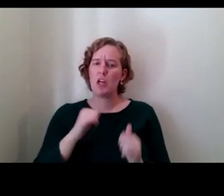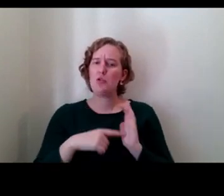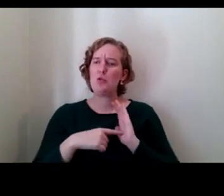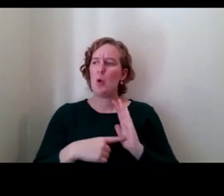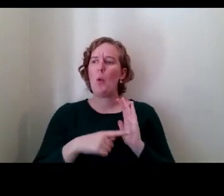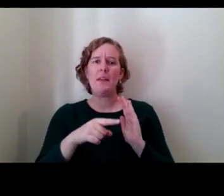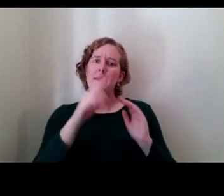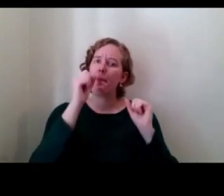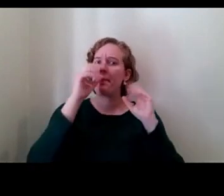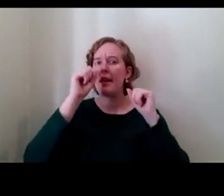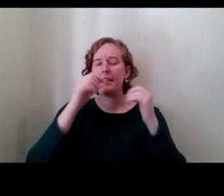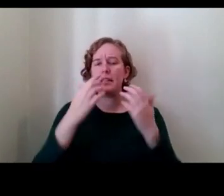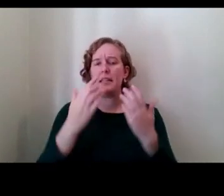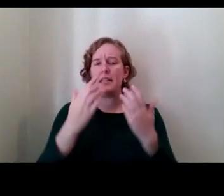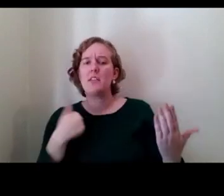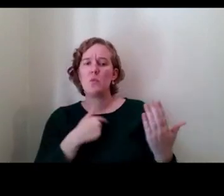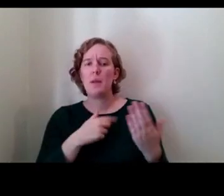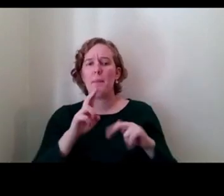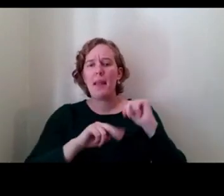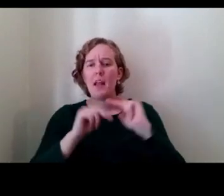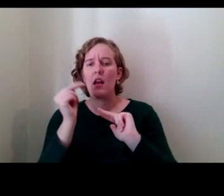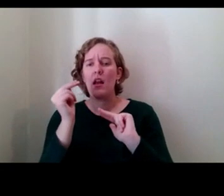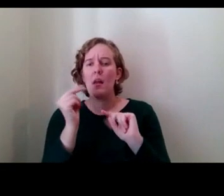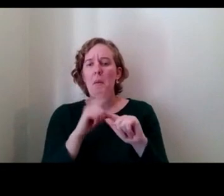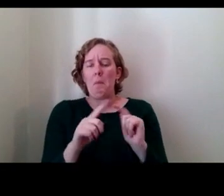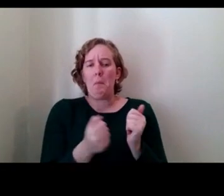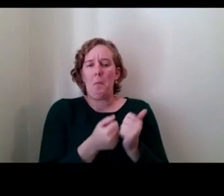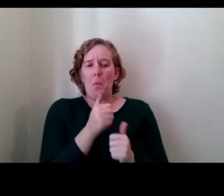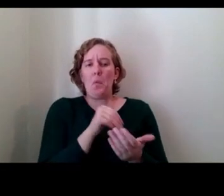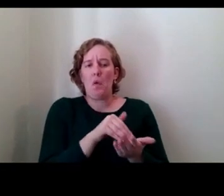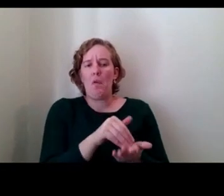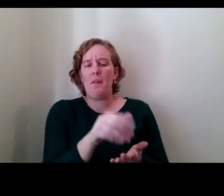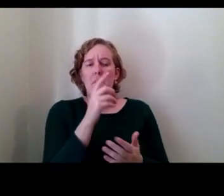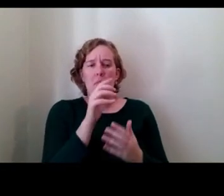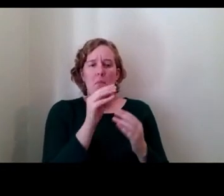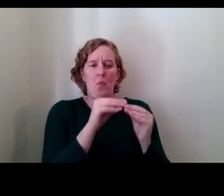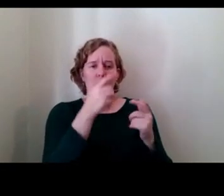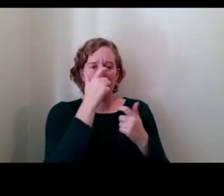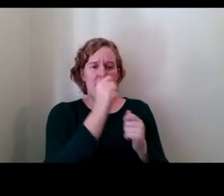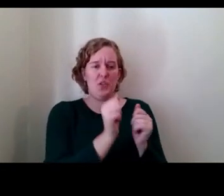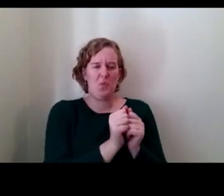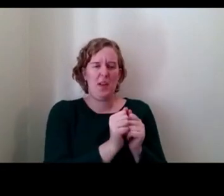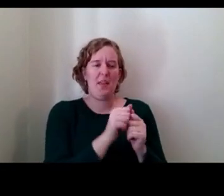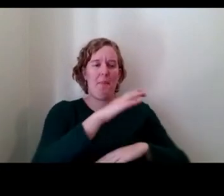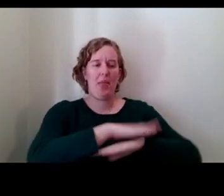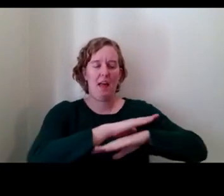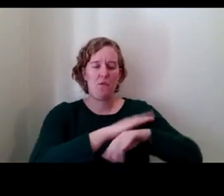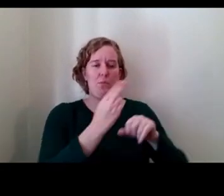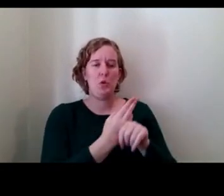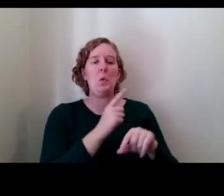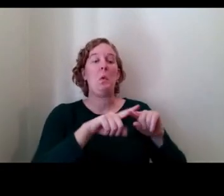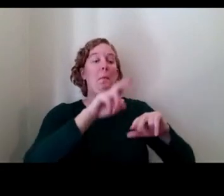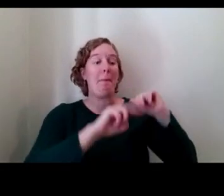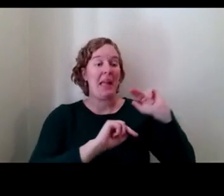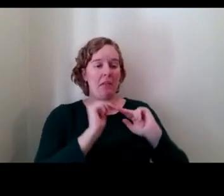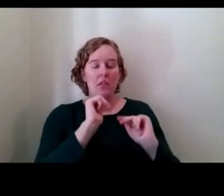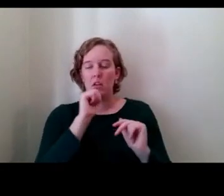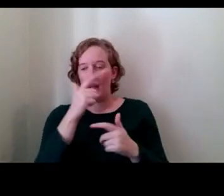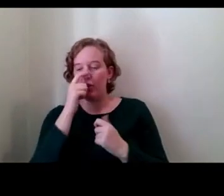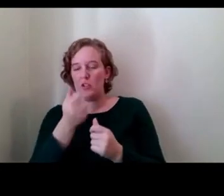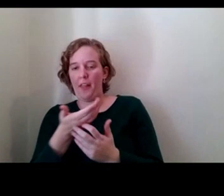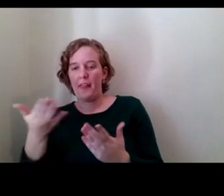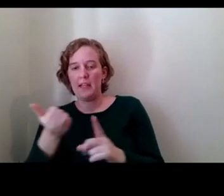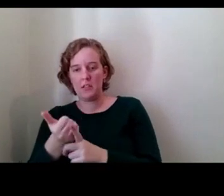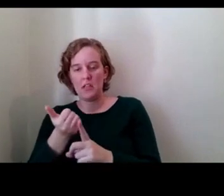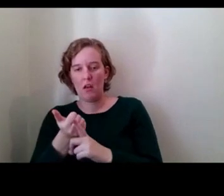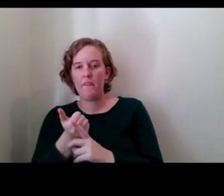amazing devices we built, and time and again they were more interested in the platform we'd used to build the devices rather than the things themselves. And some of the people